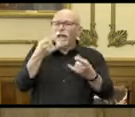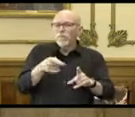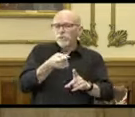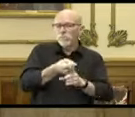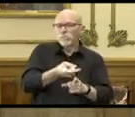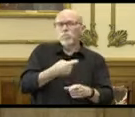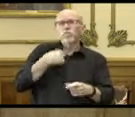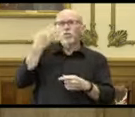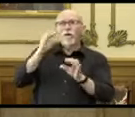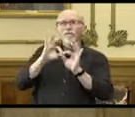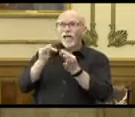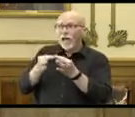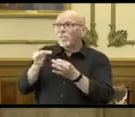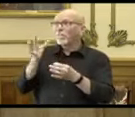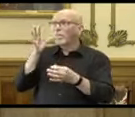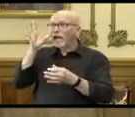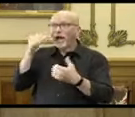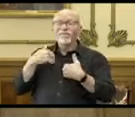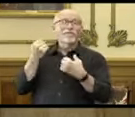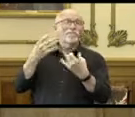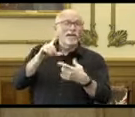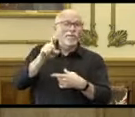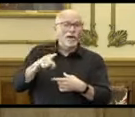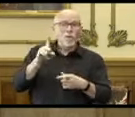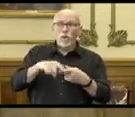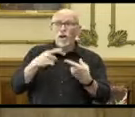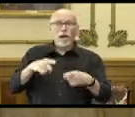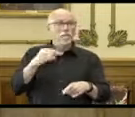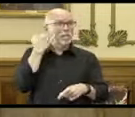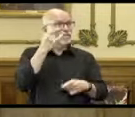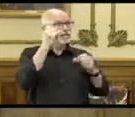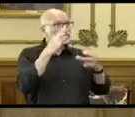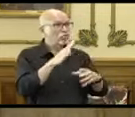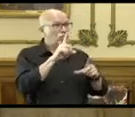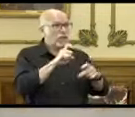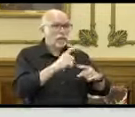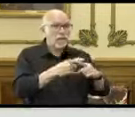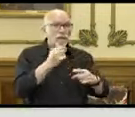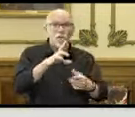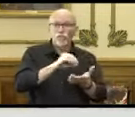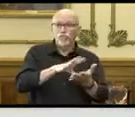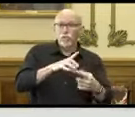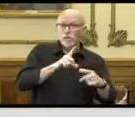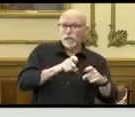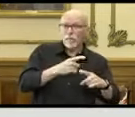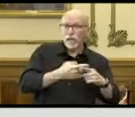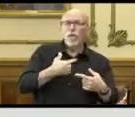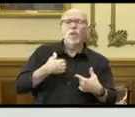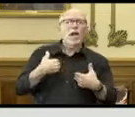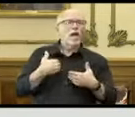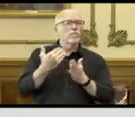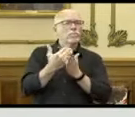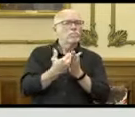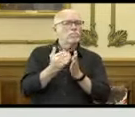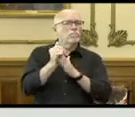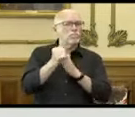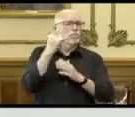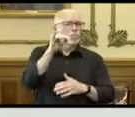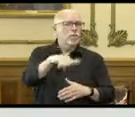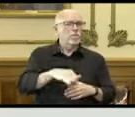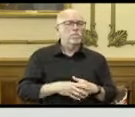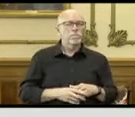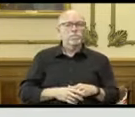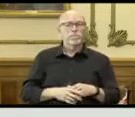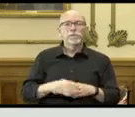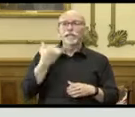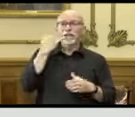and families have lots of questions about what will happen when a child or teacher tests positive, and we have some guidance for that. When a